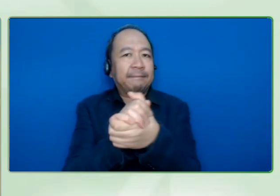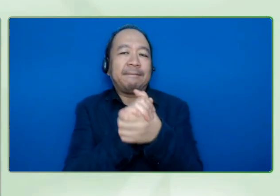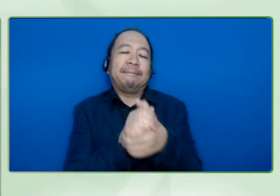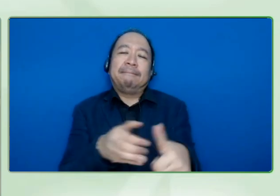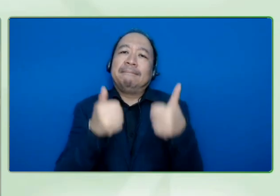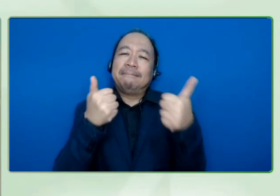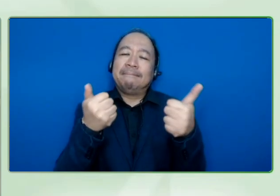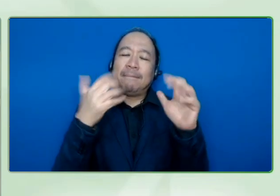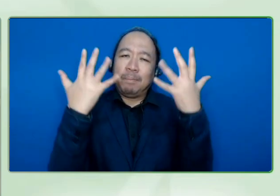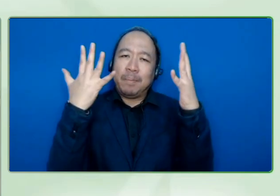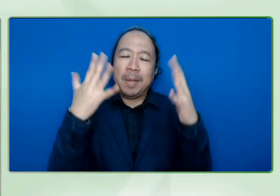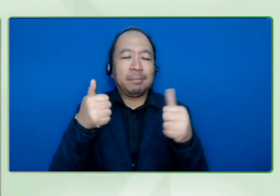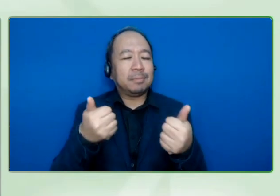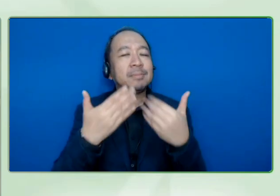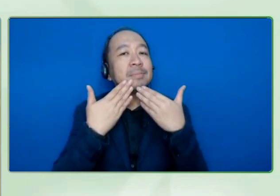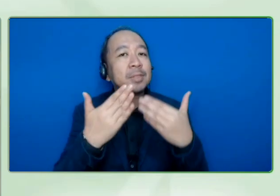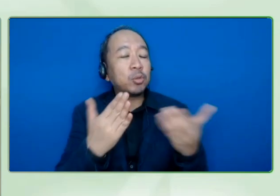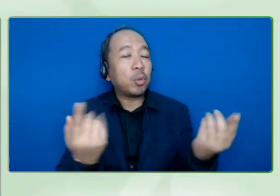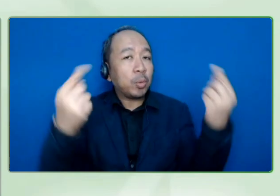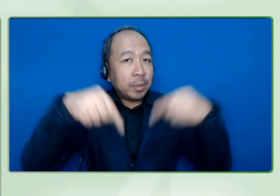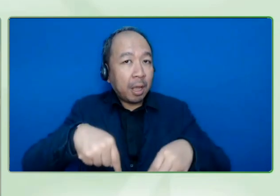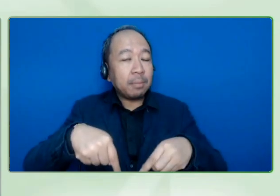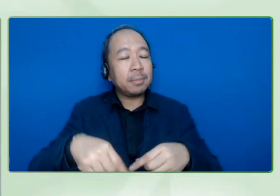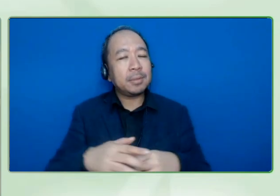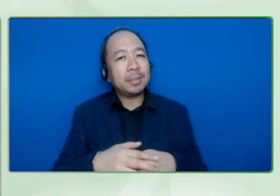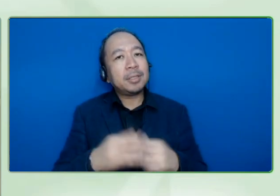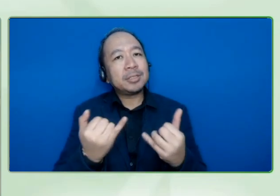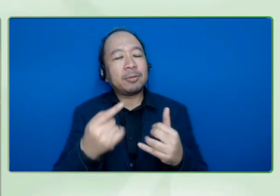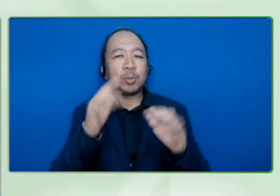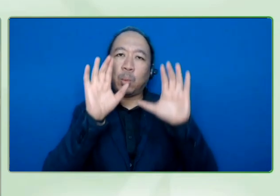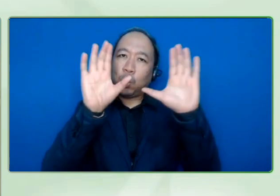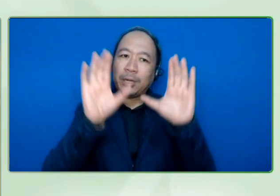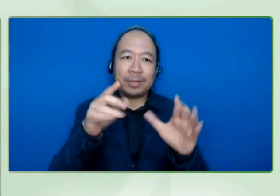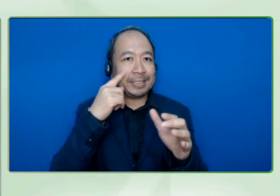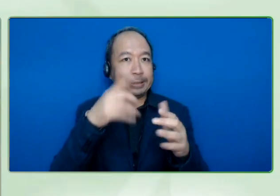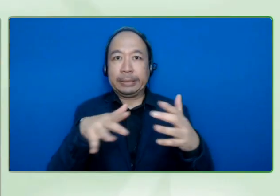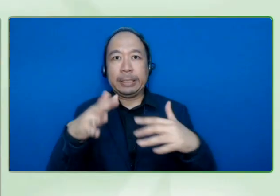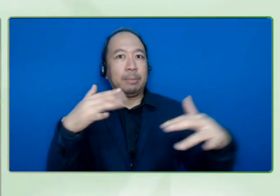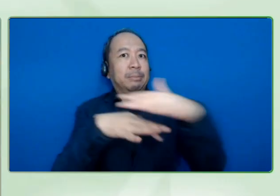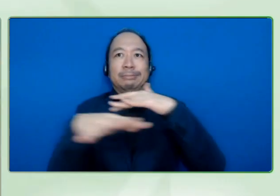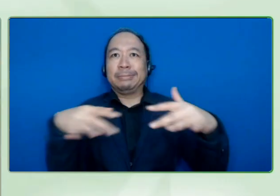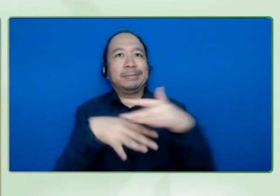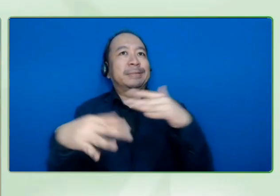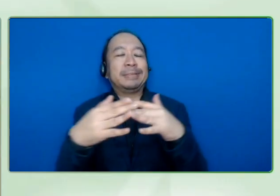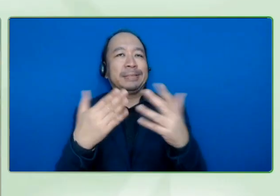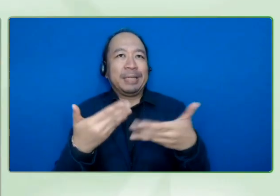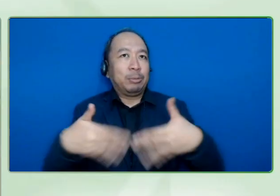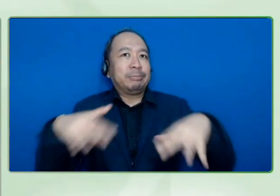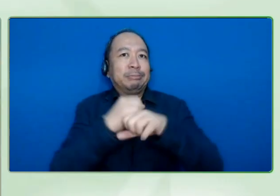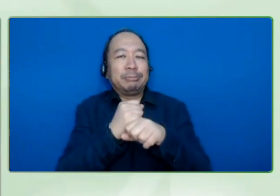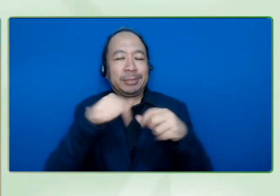And thank you for all attending. And we were just saying how great it is to have such a busy room right at the end of the day. So let's go. This session is